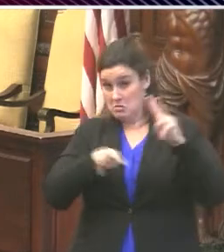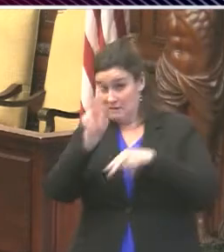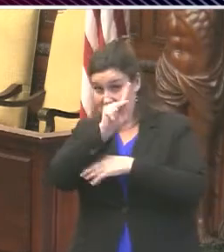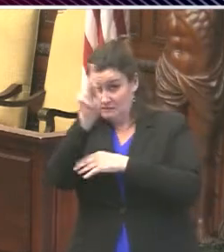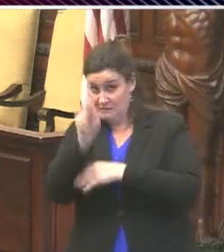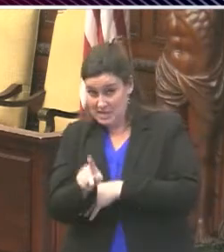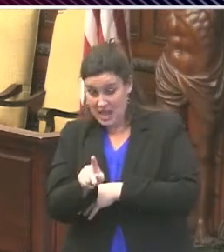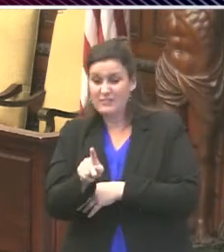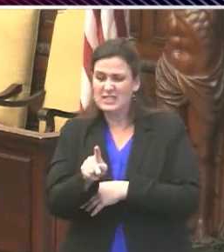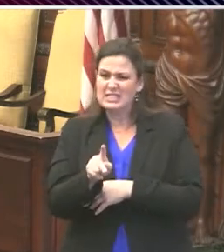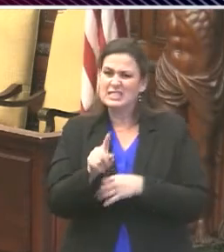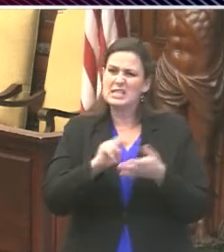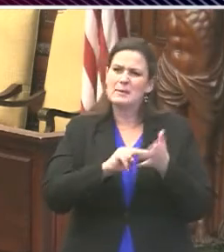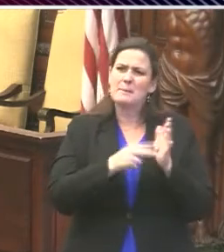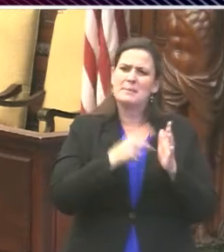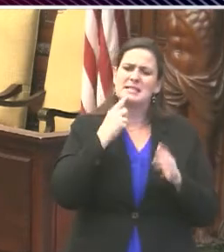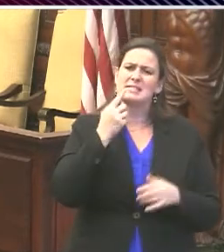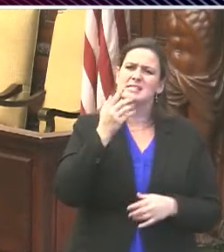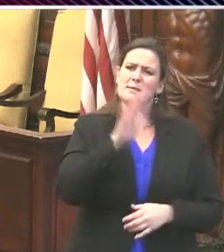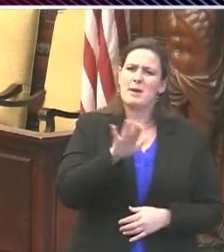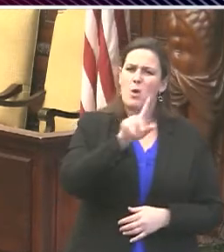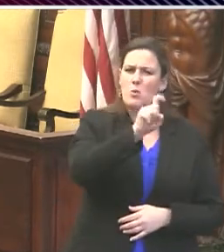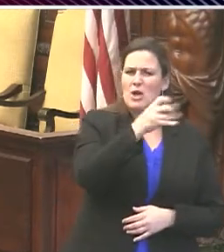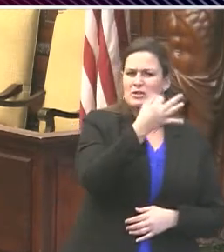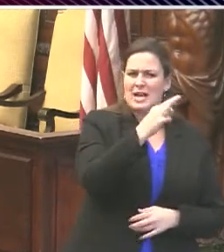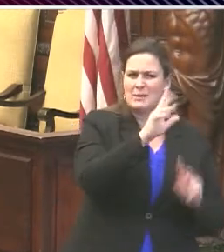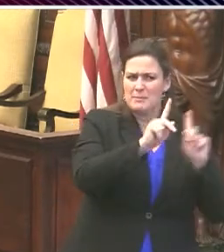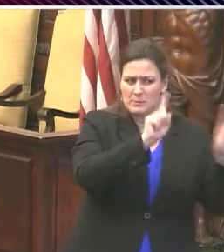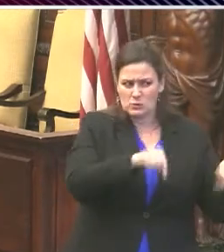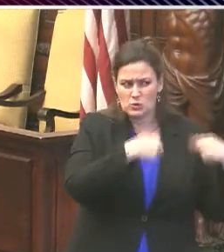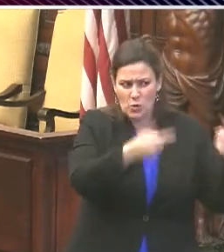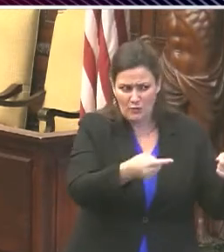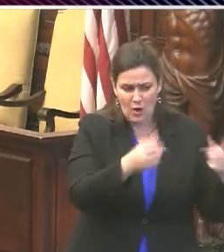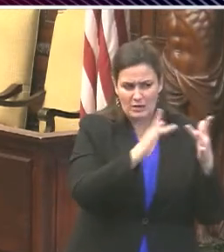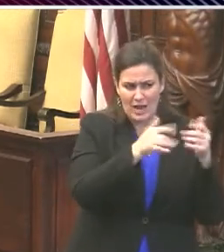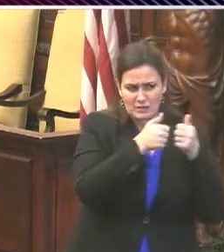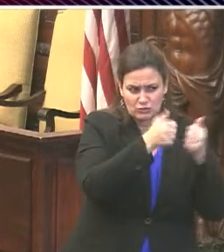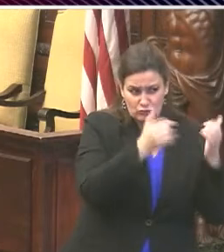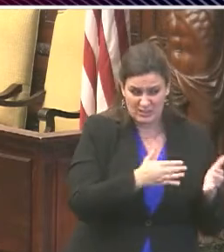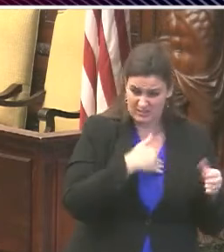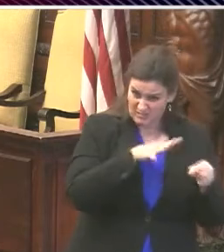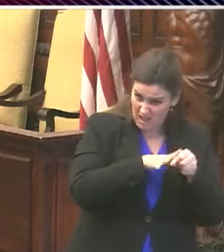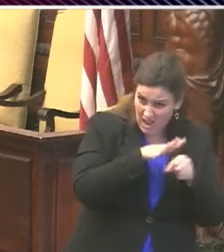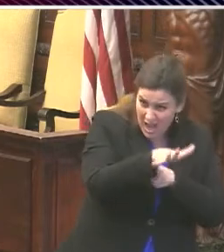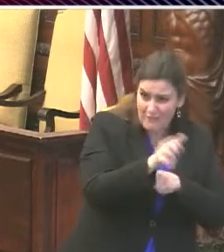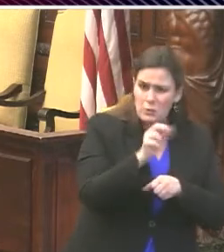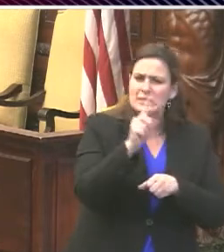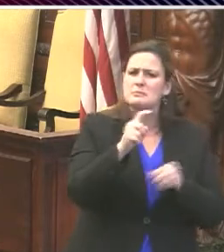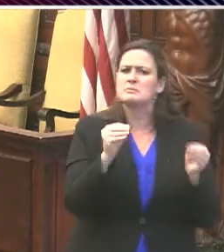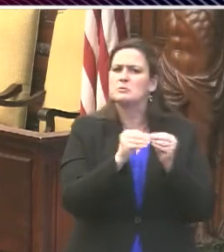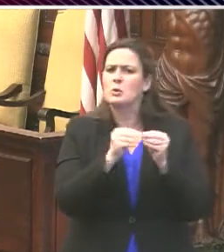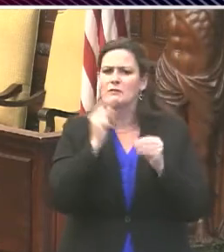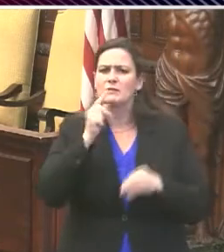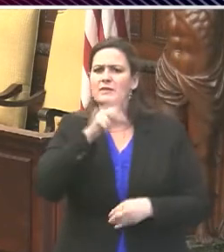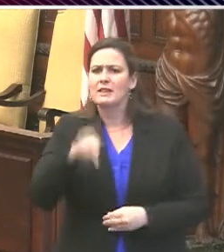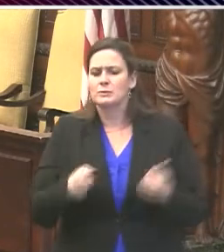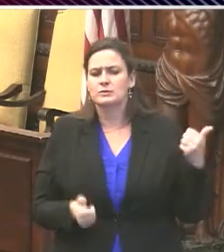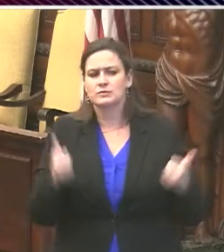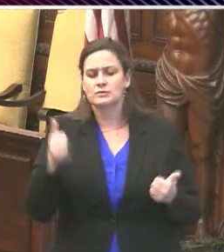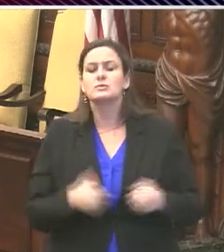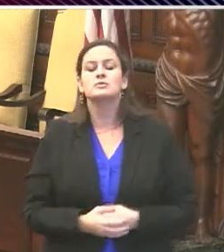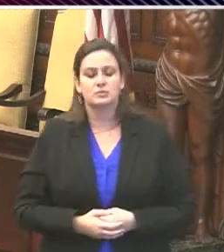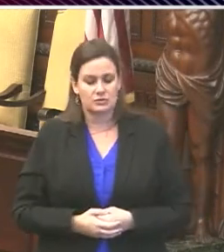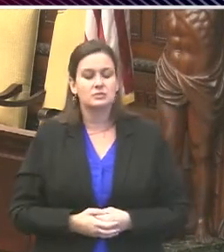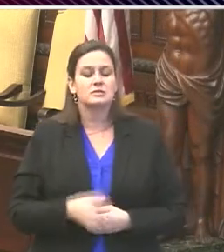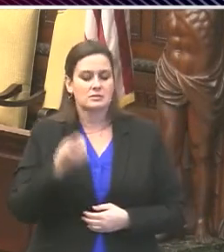has, you've hired about 119 people. Is that enough to be doing contact tracing in the city of Philadelphia? Yeah, I'm aware of